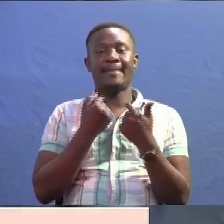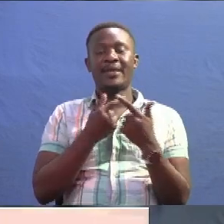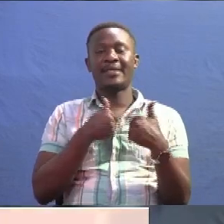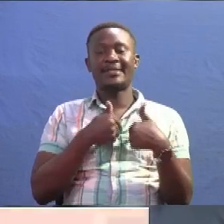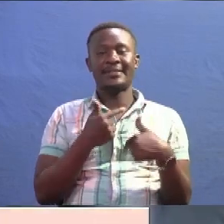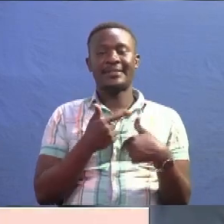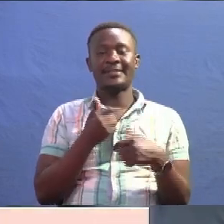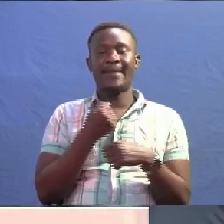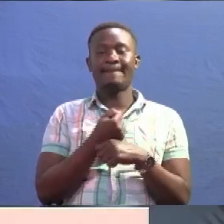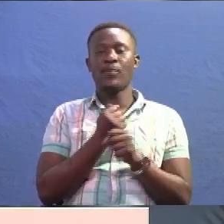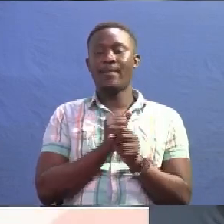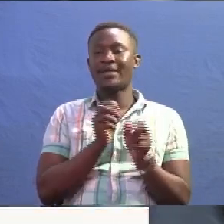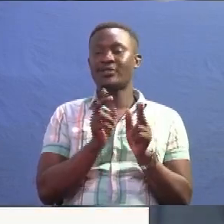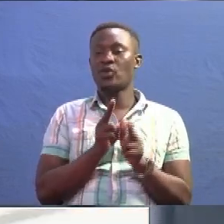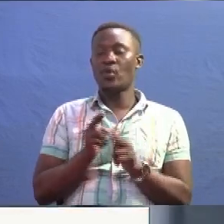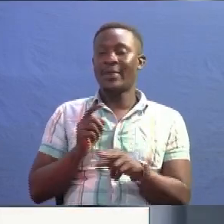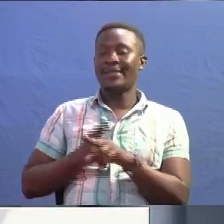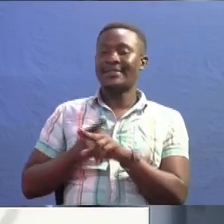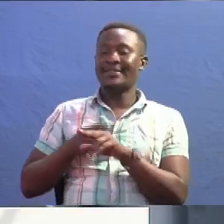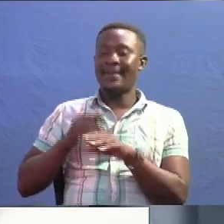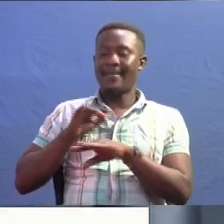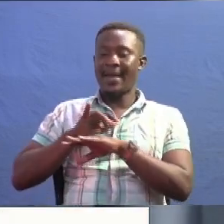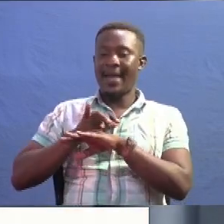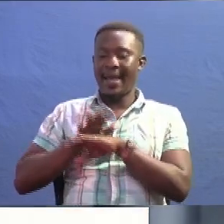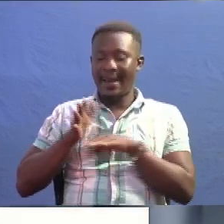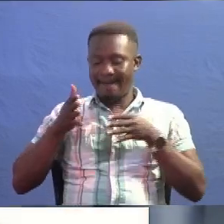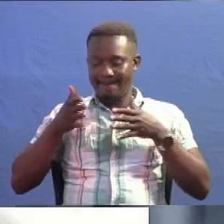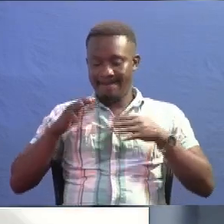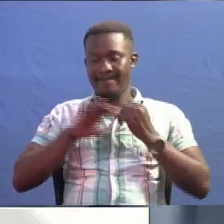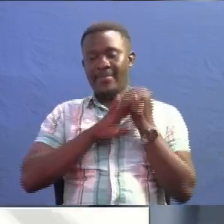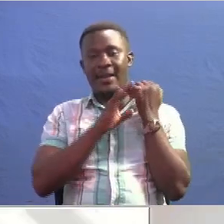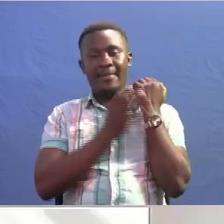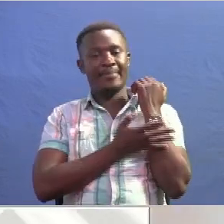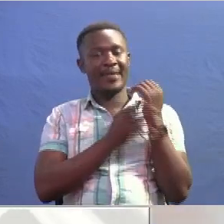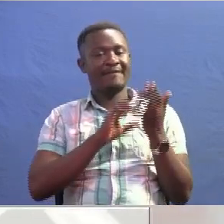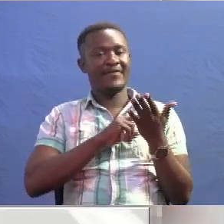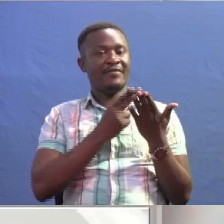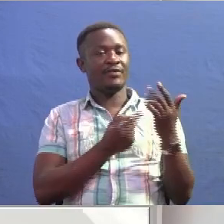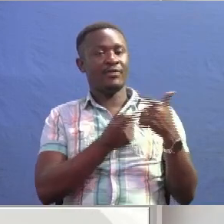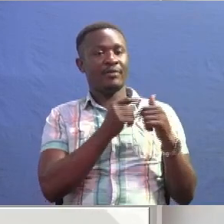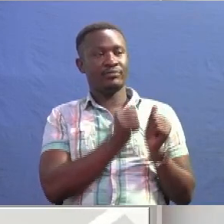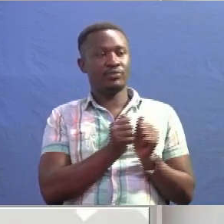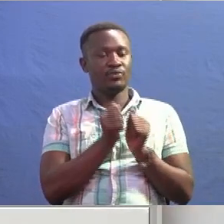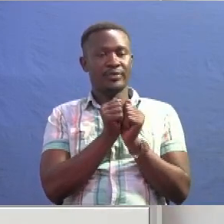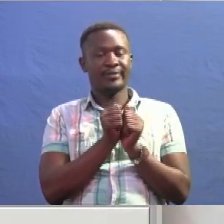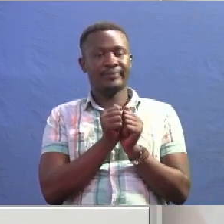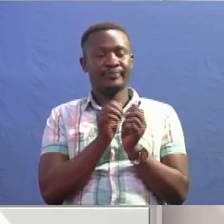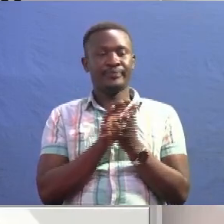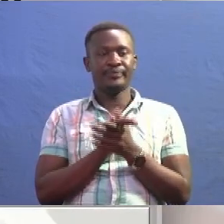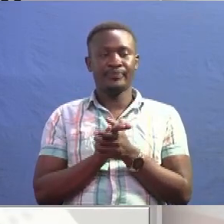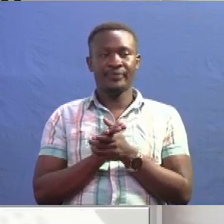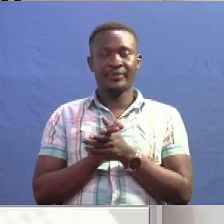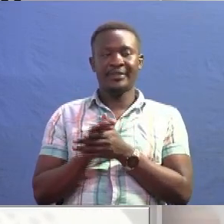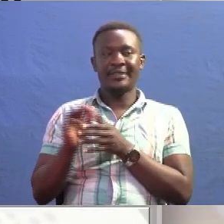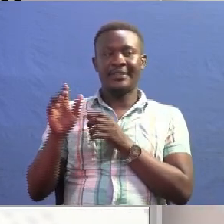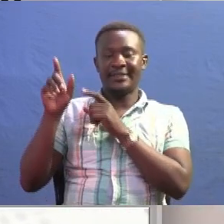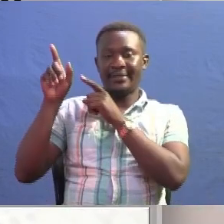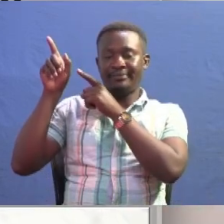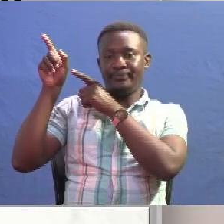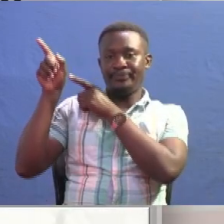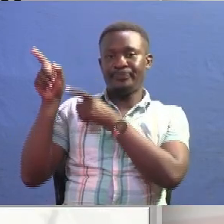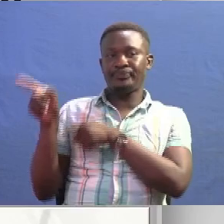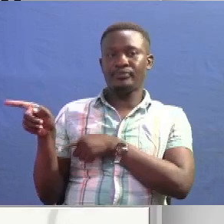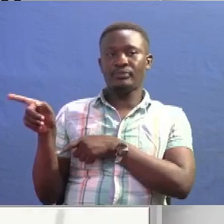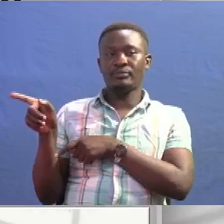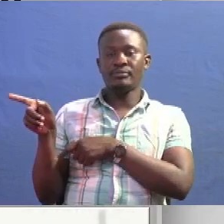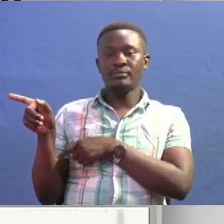that form normally during early pregnancies fail to come together completely. There are different types: